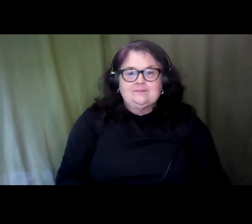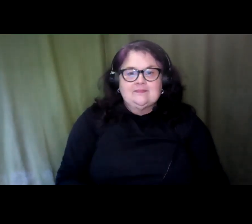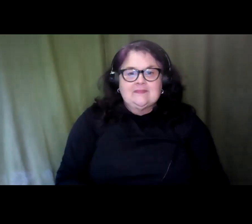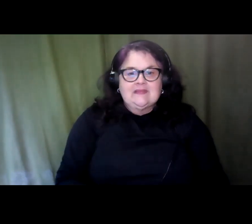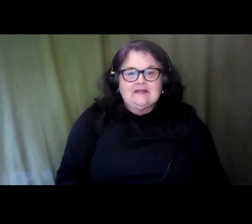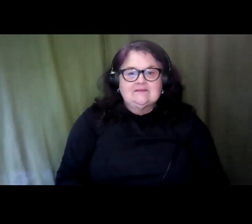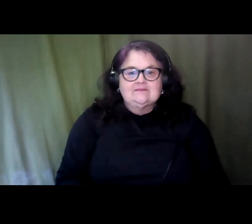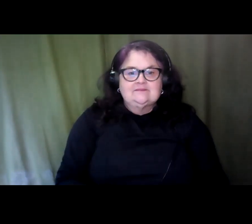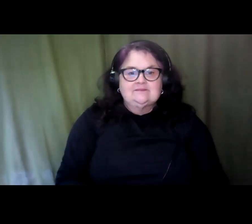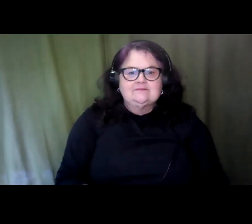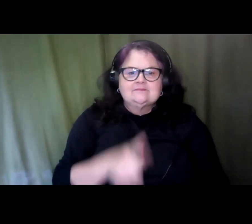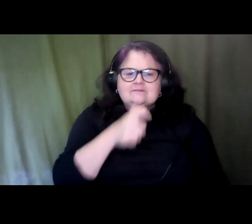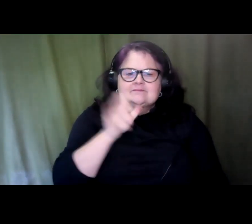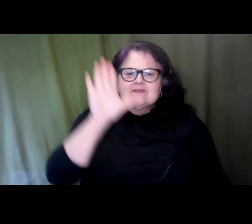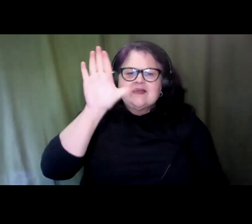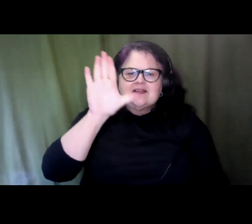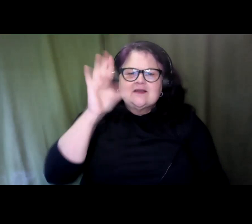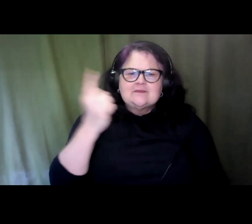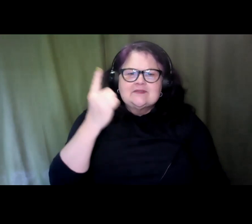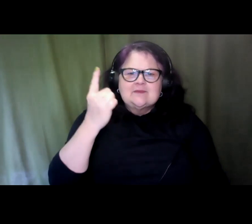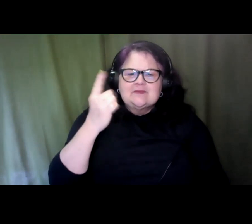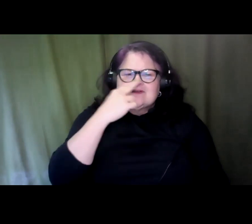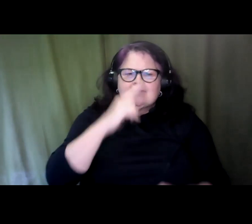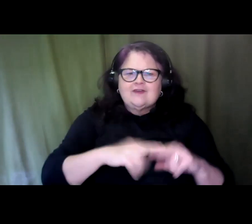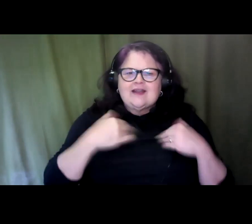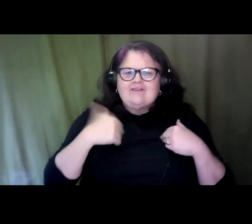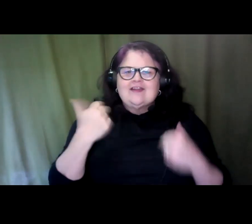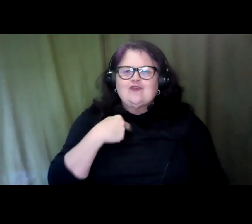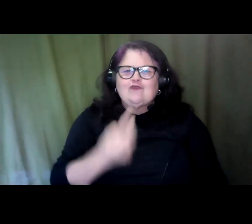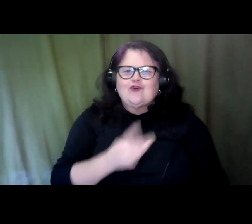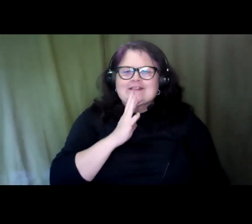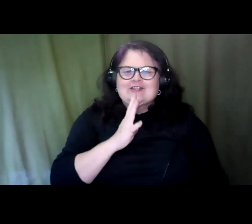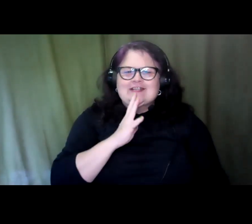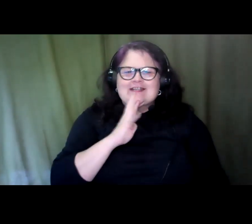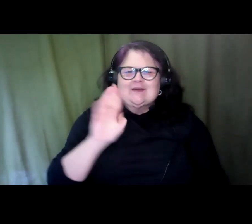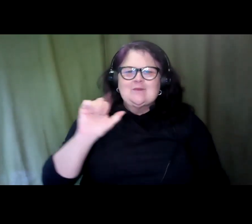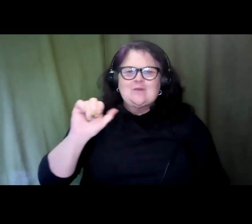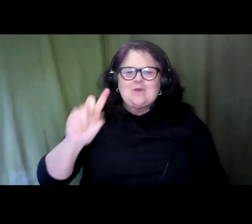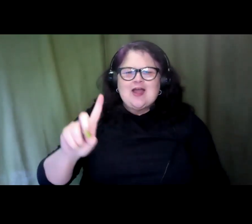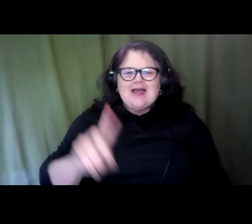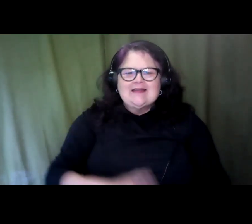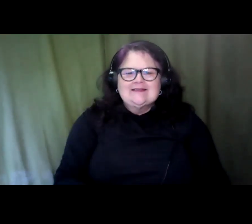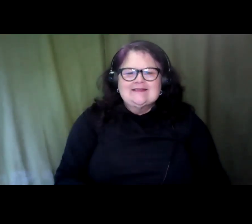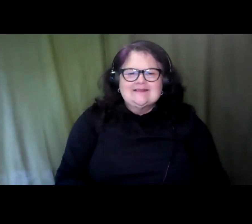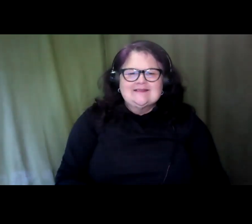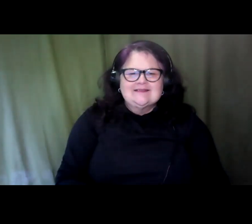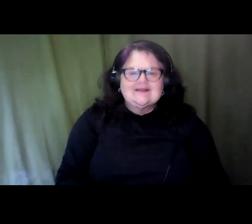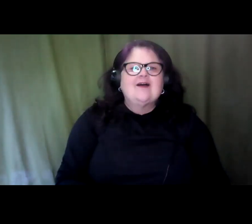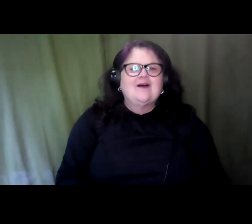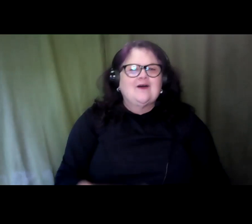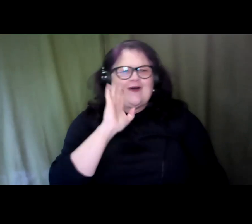I see a hand up, so that might be fun to have another voice talking. Brad. Right. Oh,